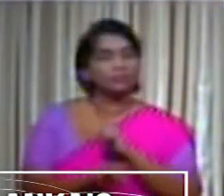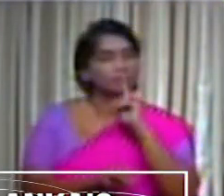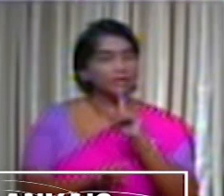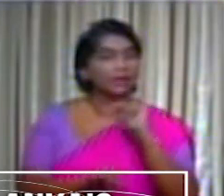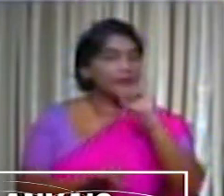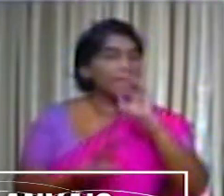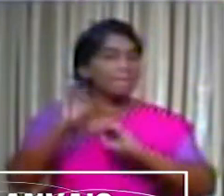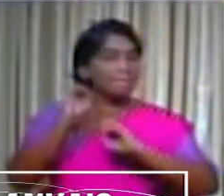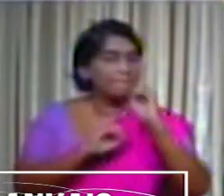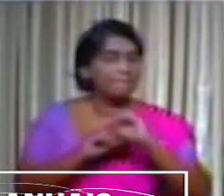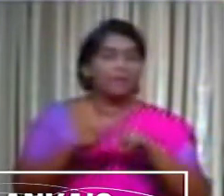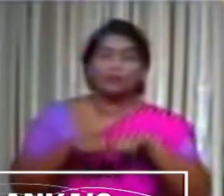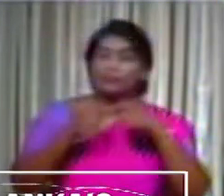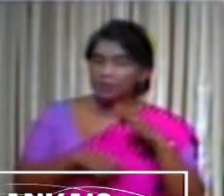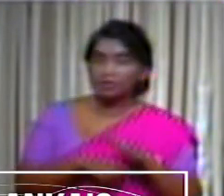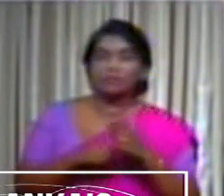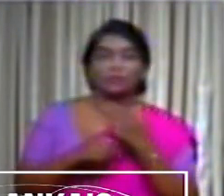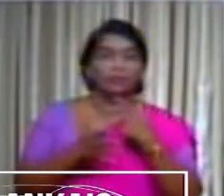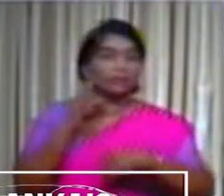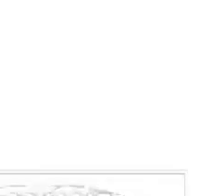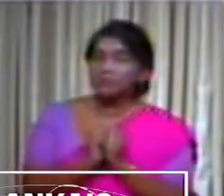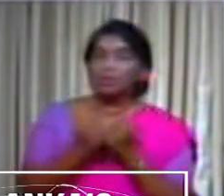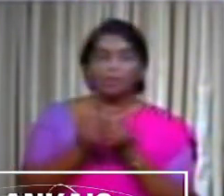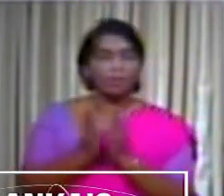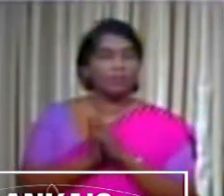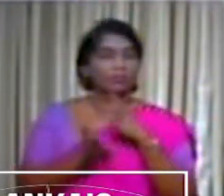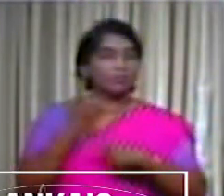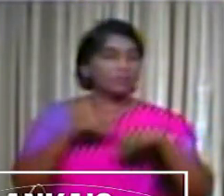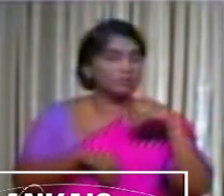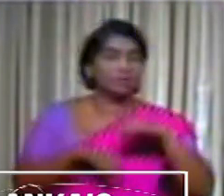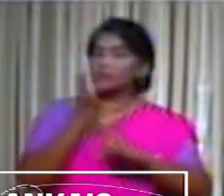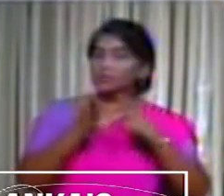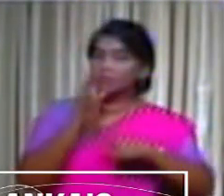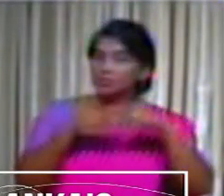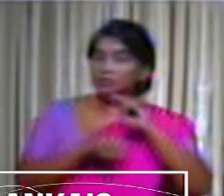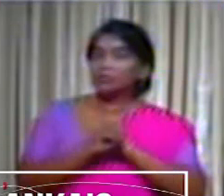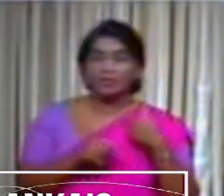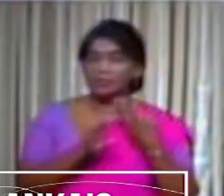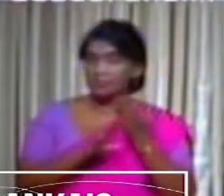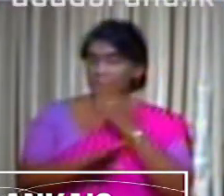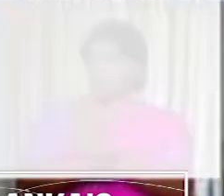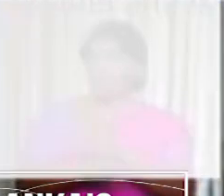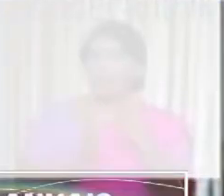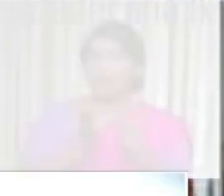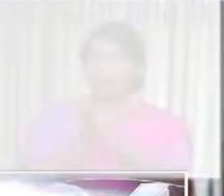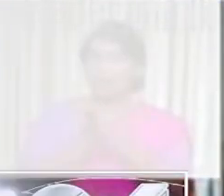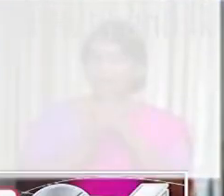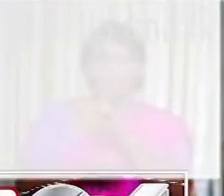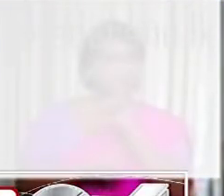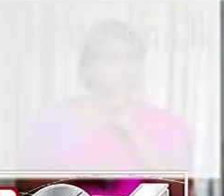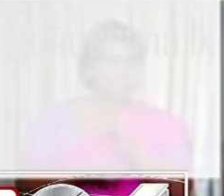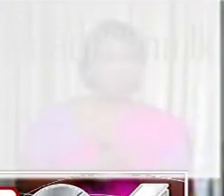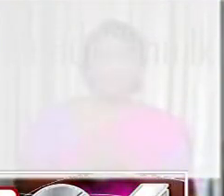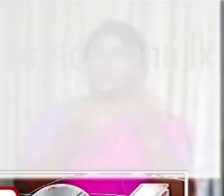in their manifestos during election time, but it comes down to at the most 2-2.5%. This is what we have achieved. Prabhupada Mattuma